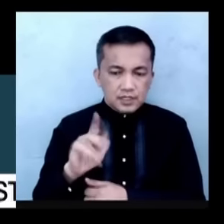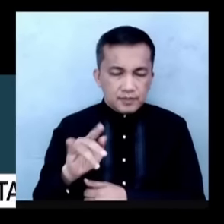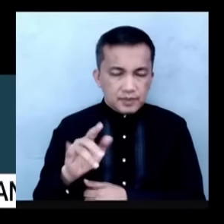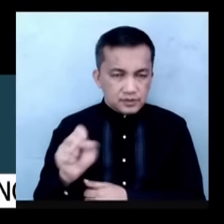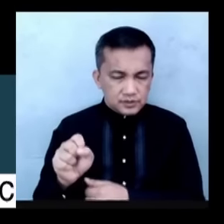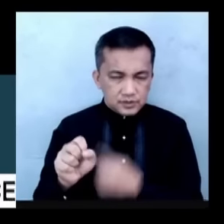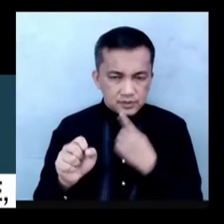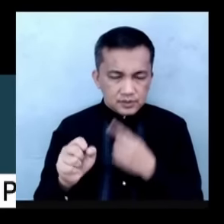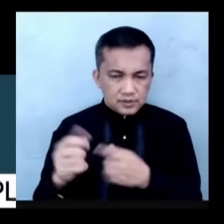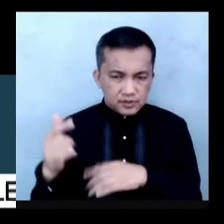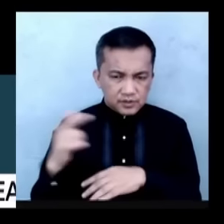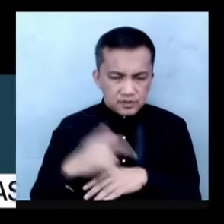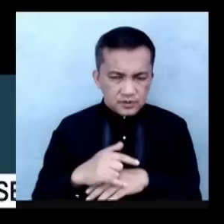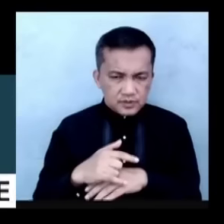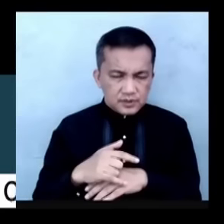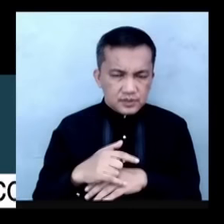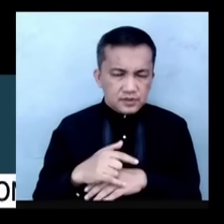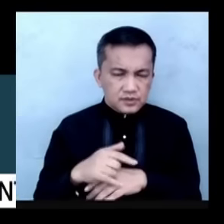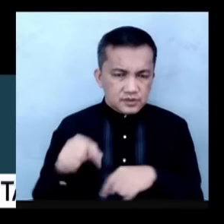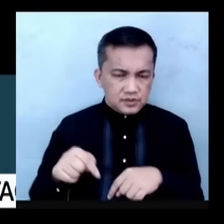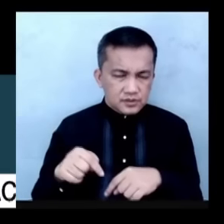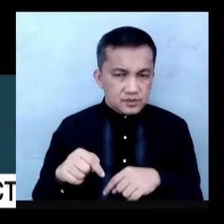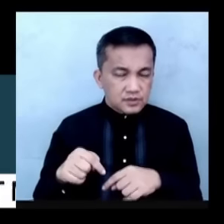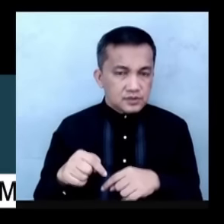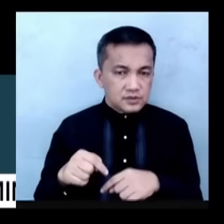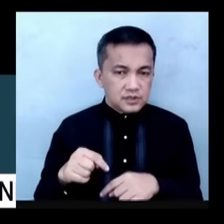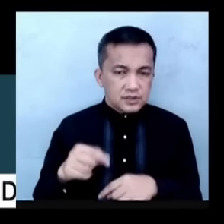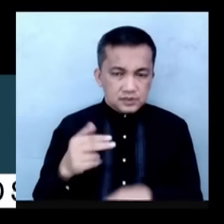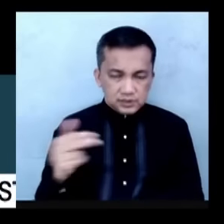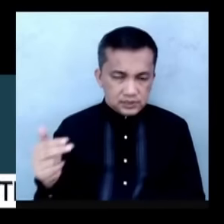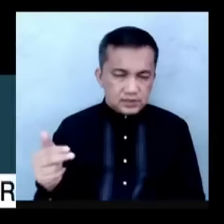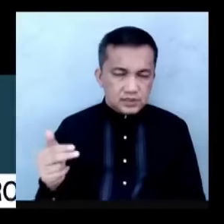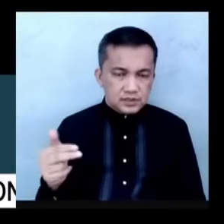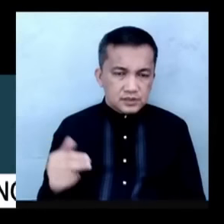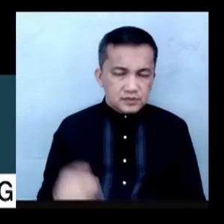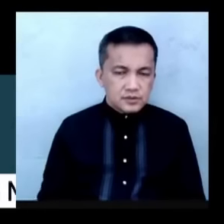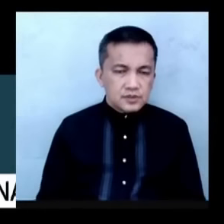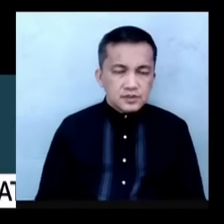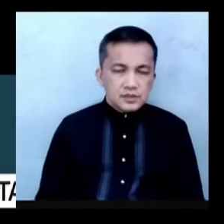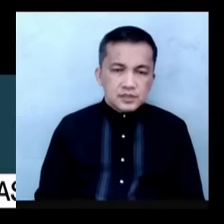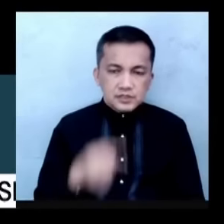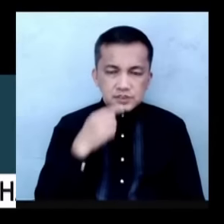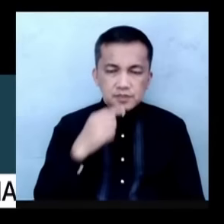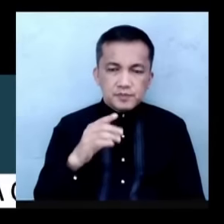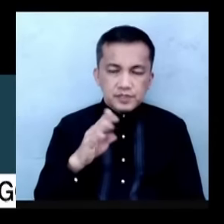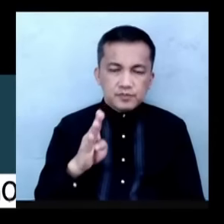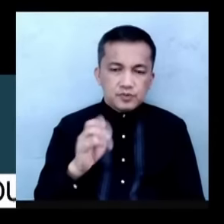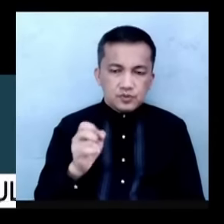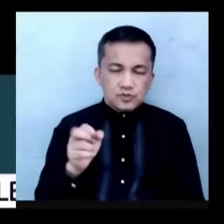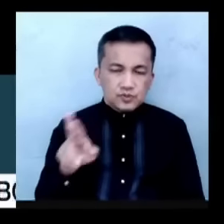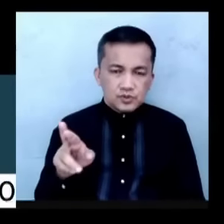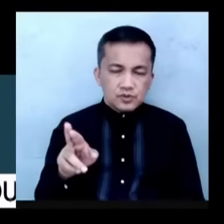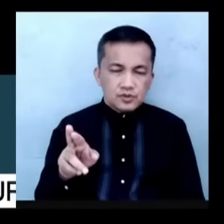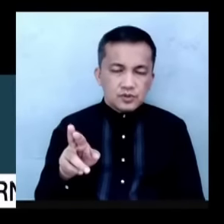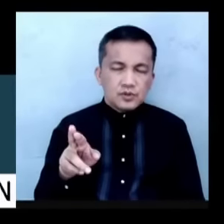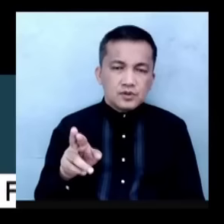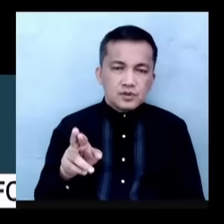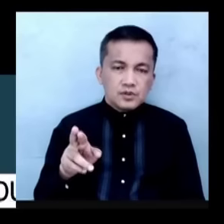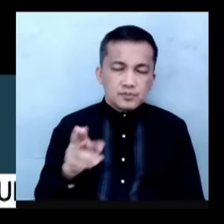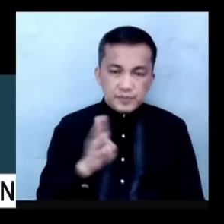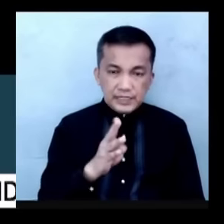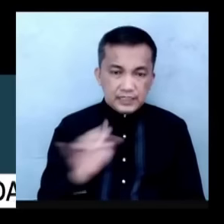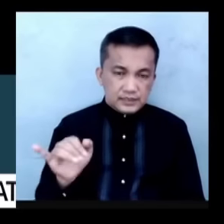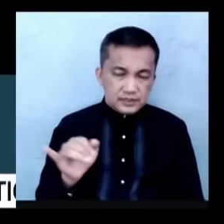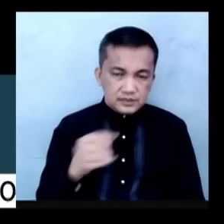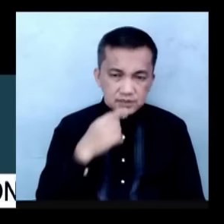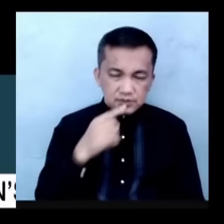arrived via a chartered flight here in Jakarta, Indonesia. According to the Bureau of Immigration, they are expecting to turn over dismissed Bamban